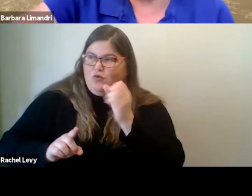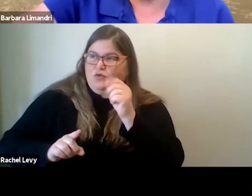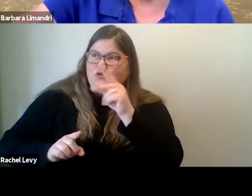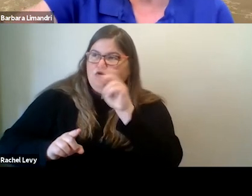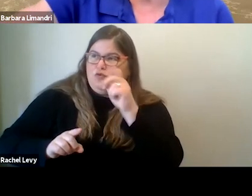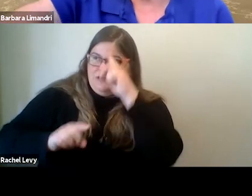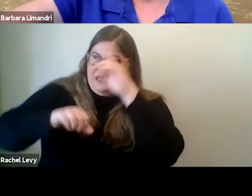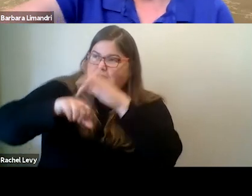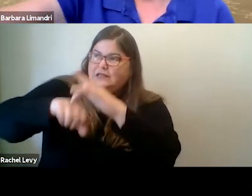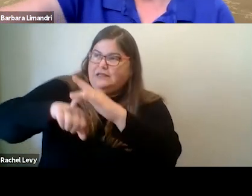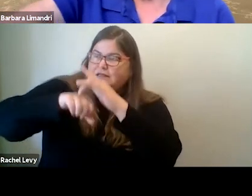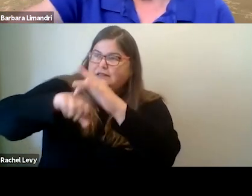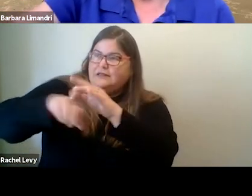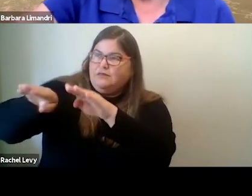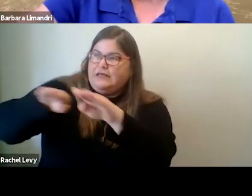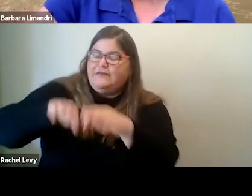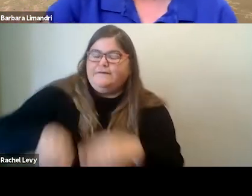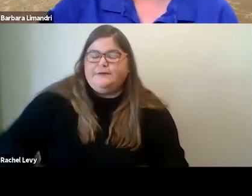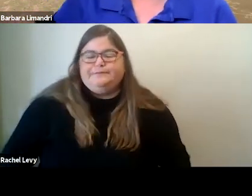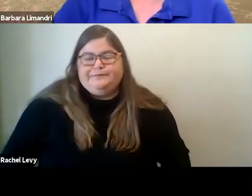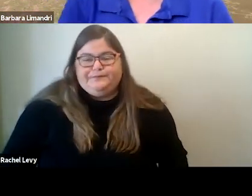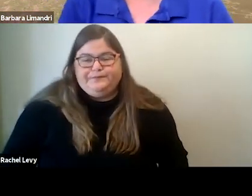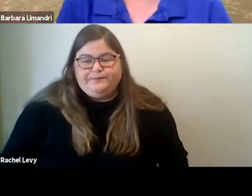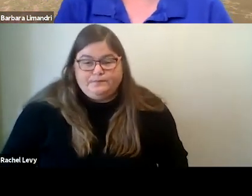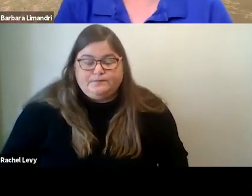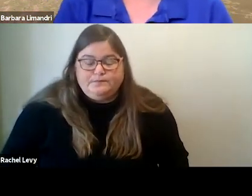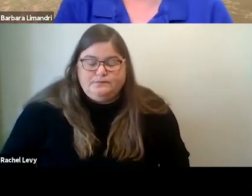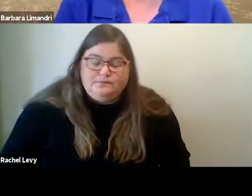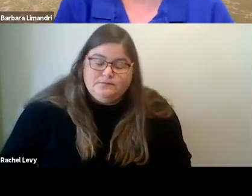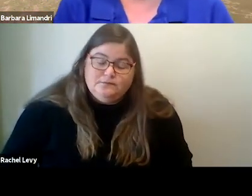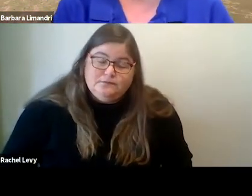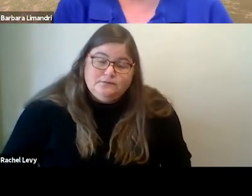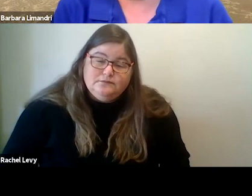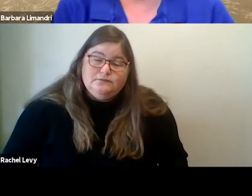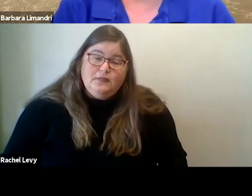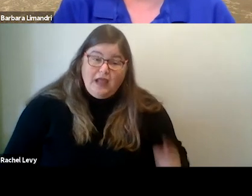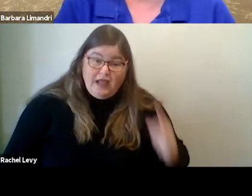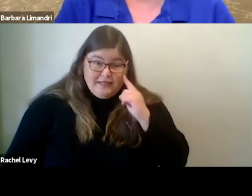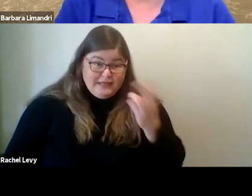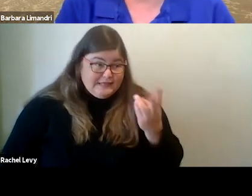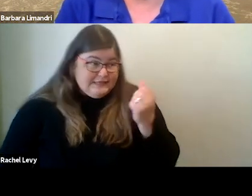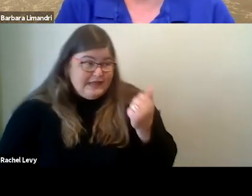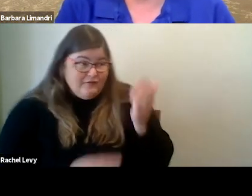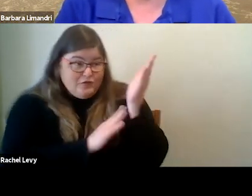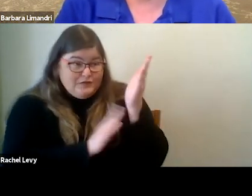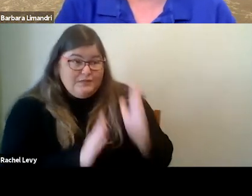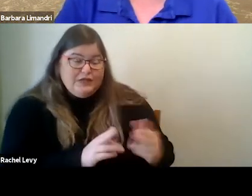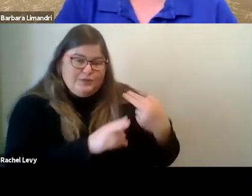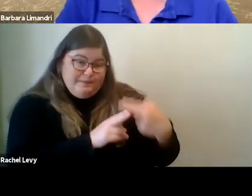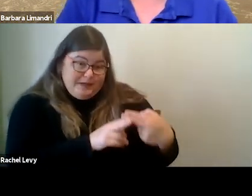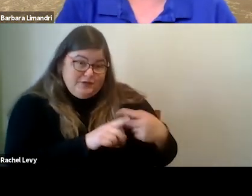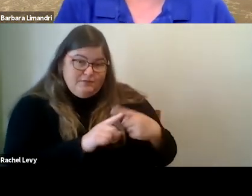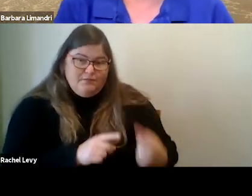and behaviors. We need, and I think several of our speakers mentioned this, but I'll